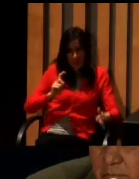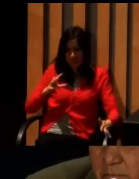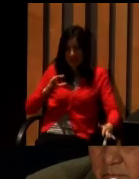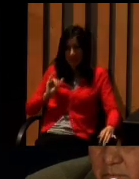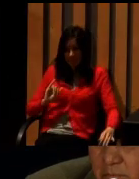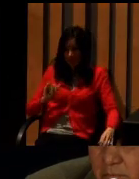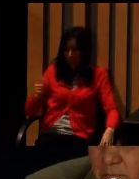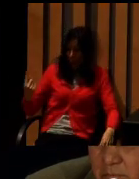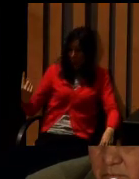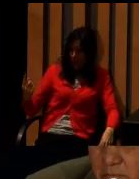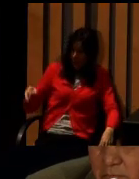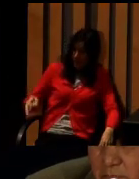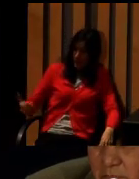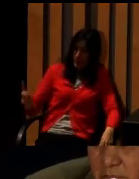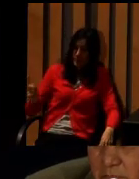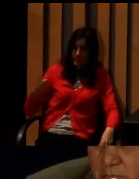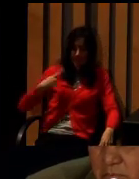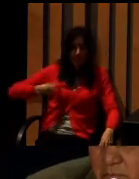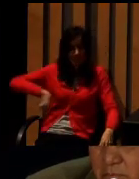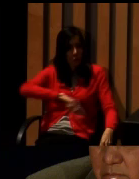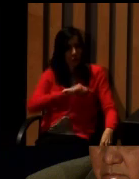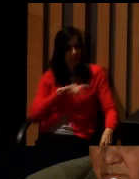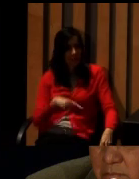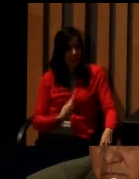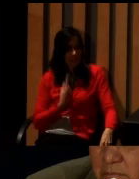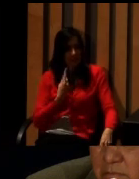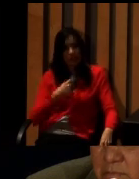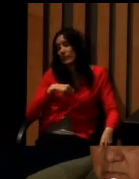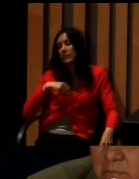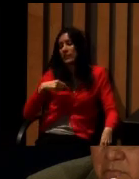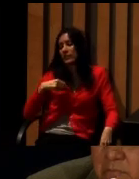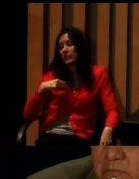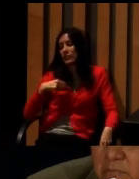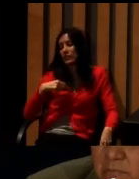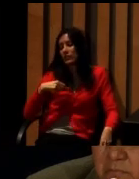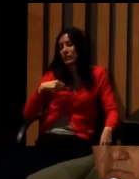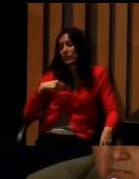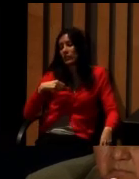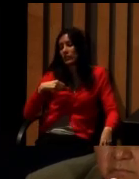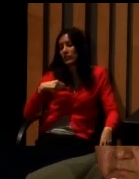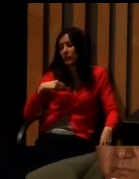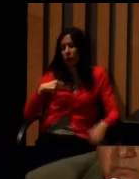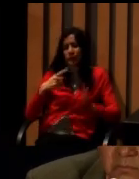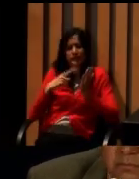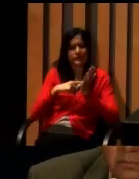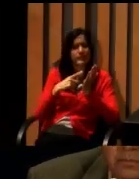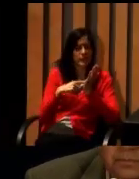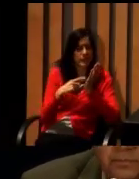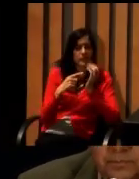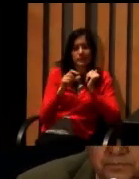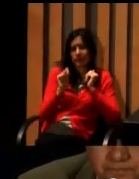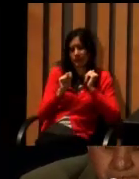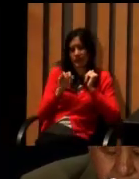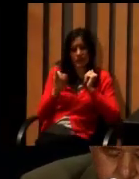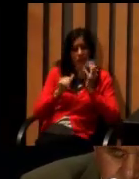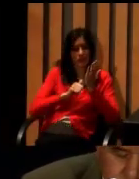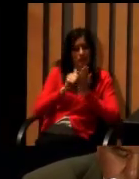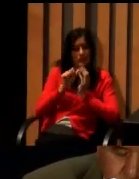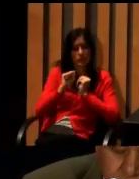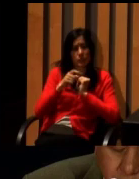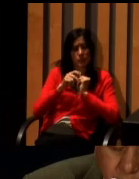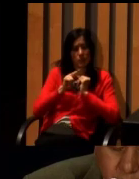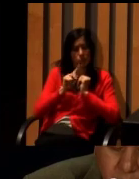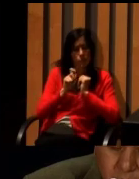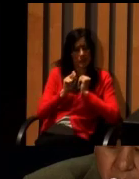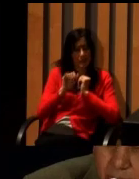am told roundly every time I write an article about this issue that there are polls done by Sports Illustrated, and the